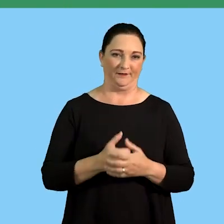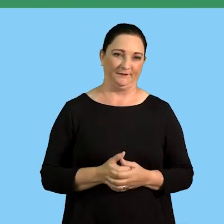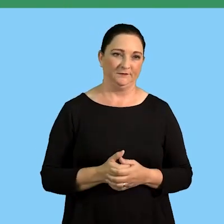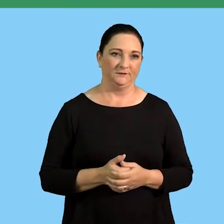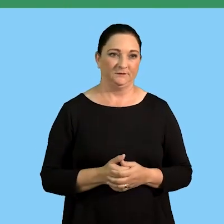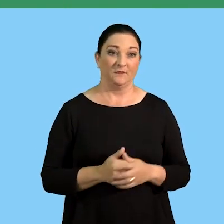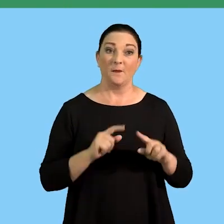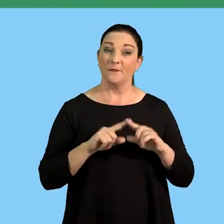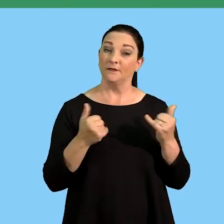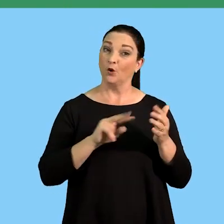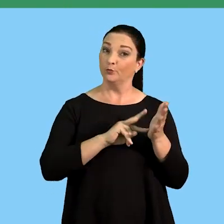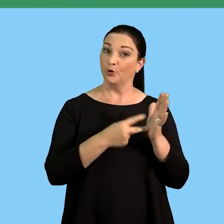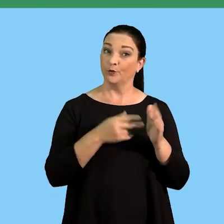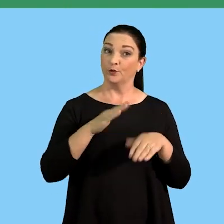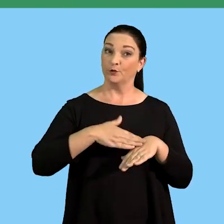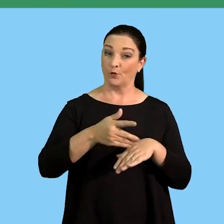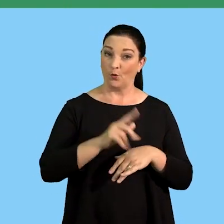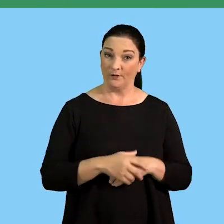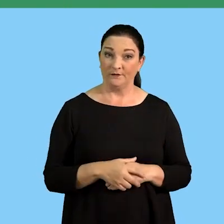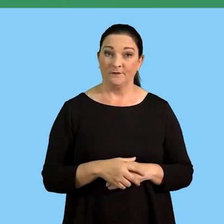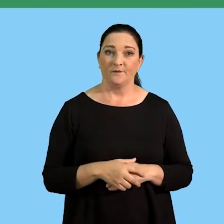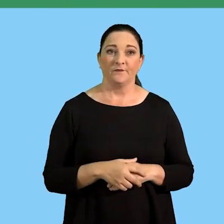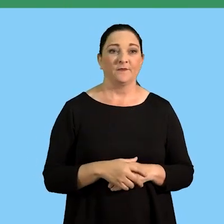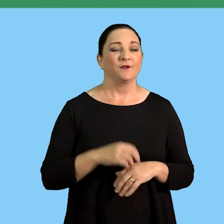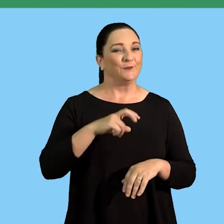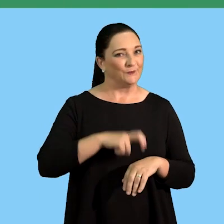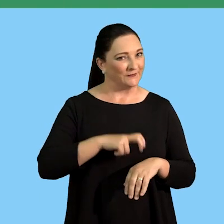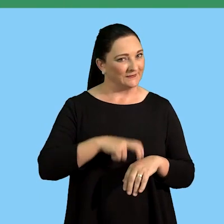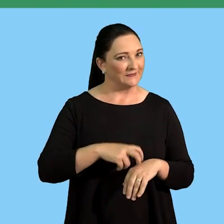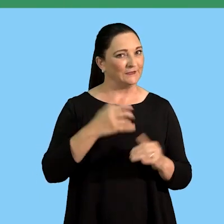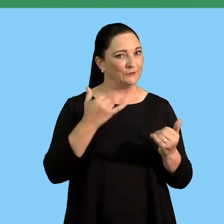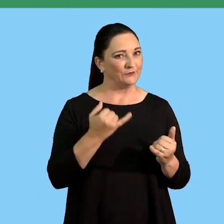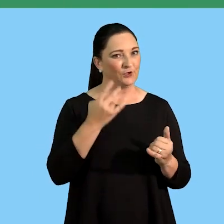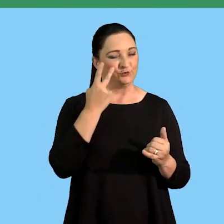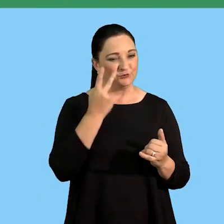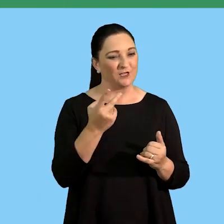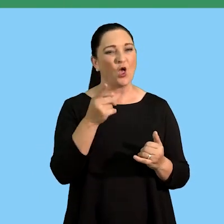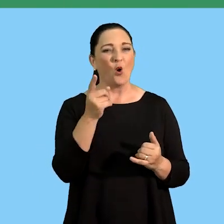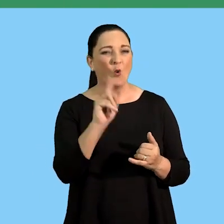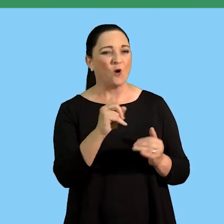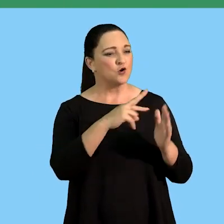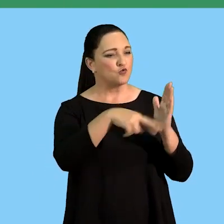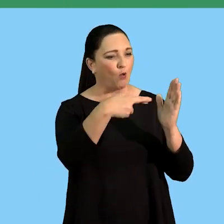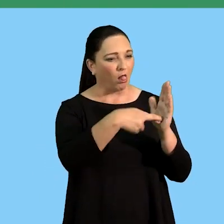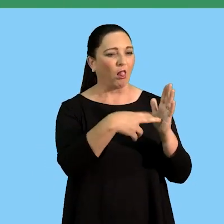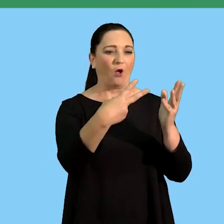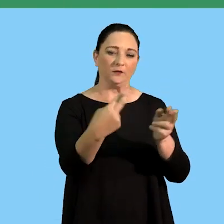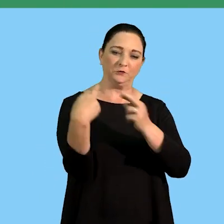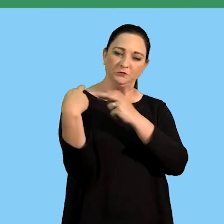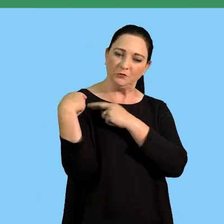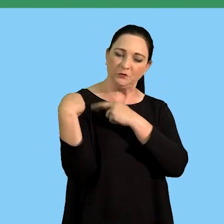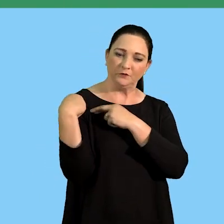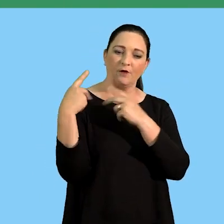The purpose is also to outline both the roles and responsibilities of the